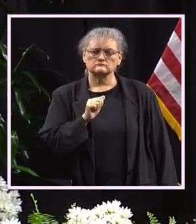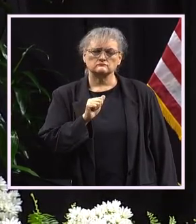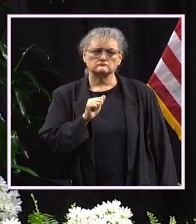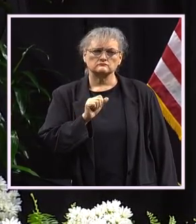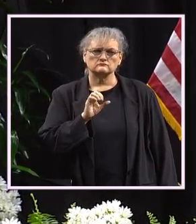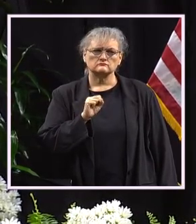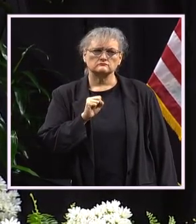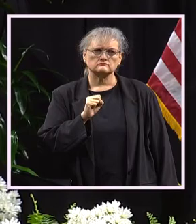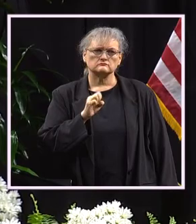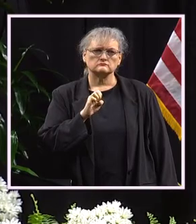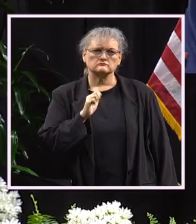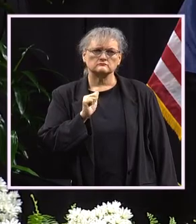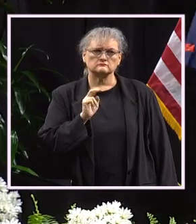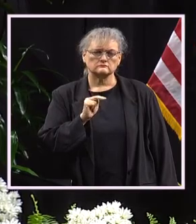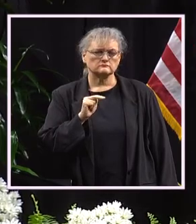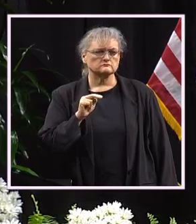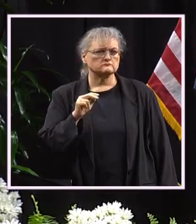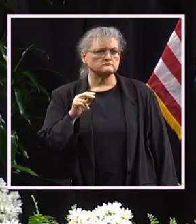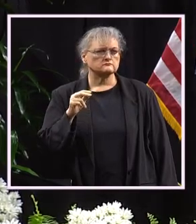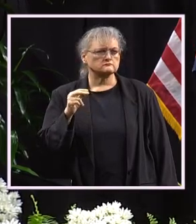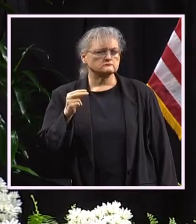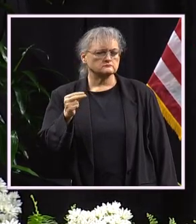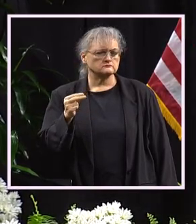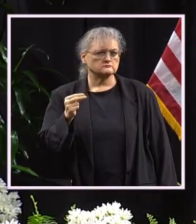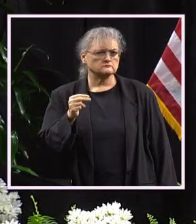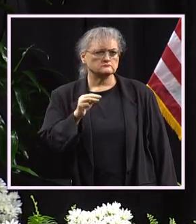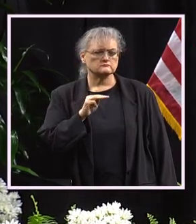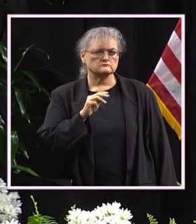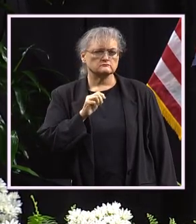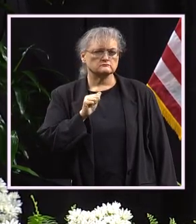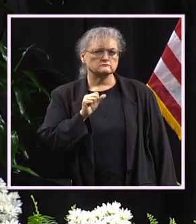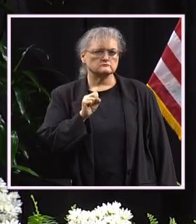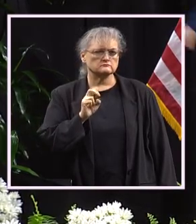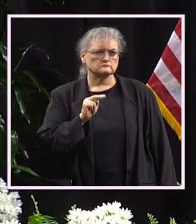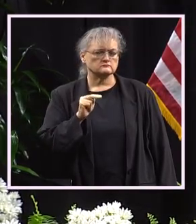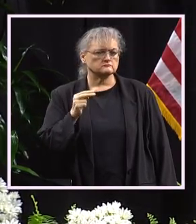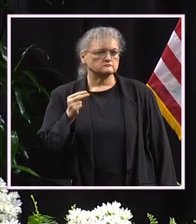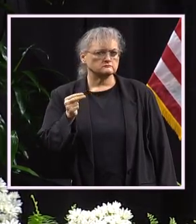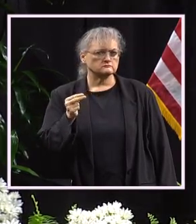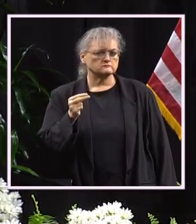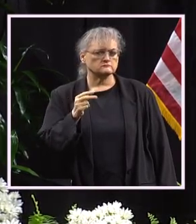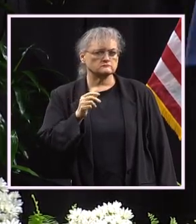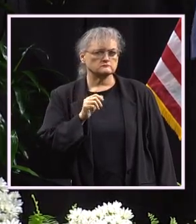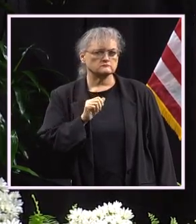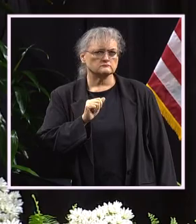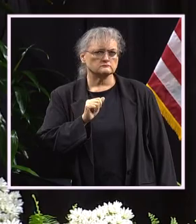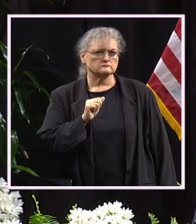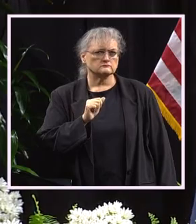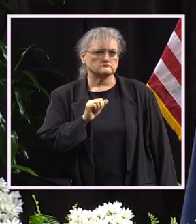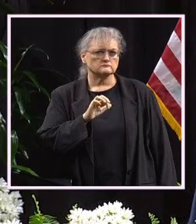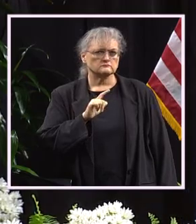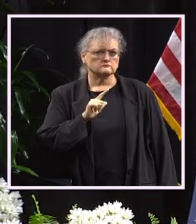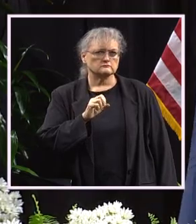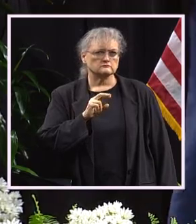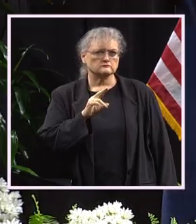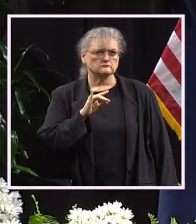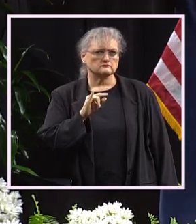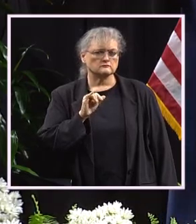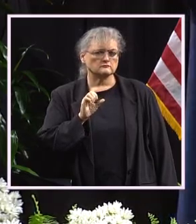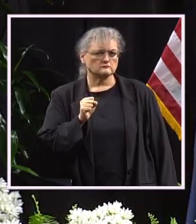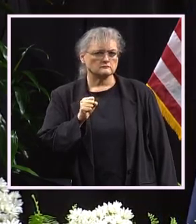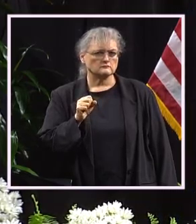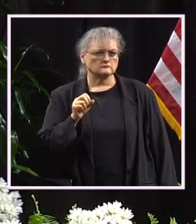Sean Patrick Carson. Mason Gray Hassel Hickok. Elisa R.